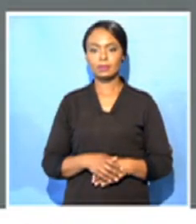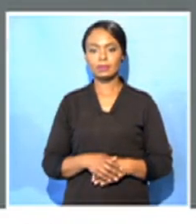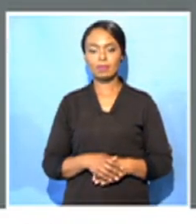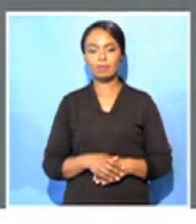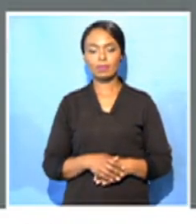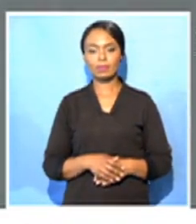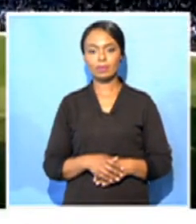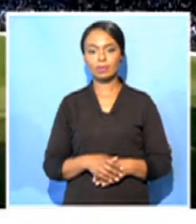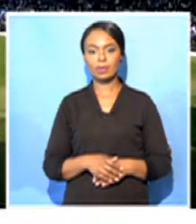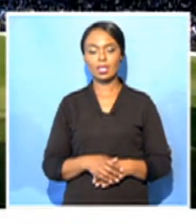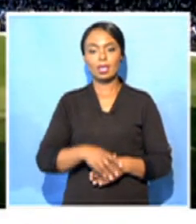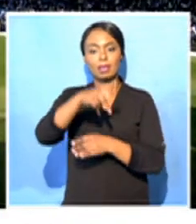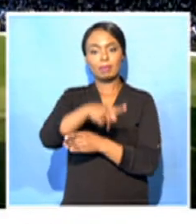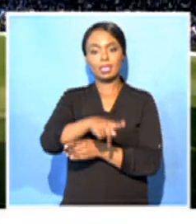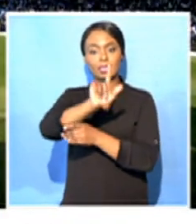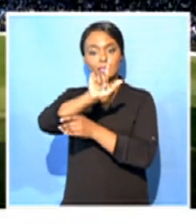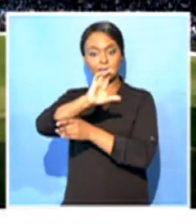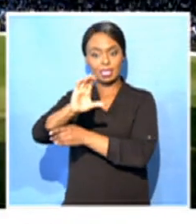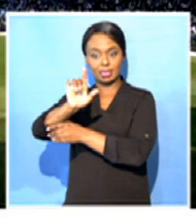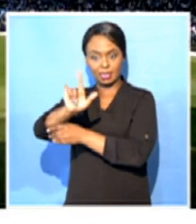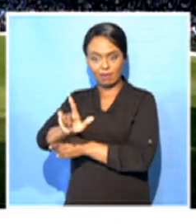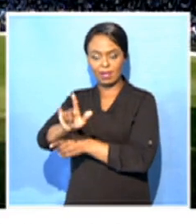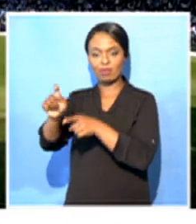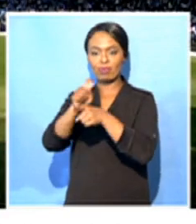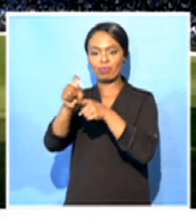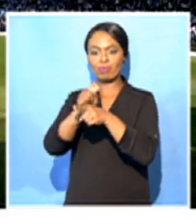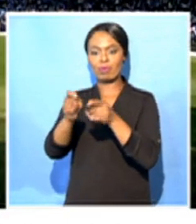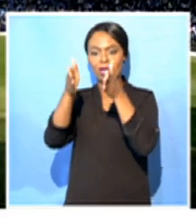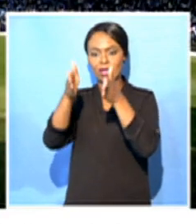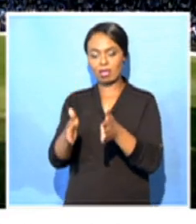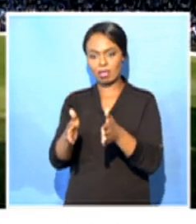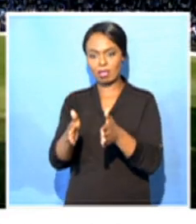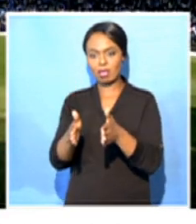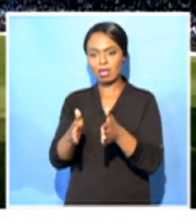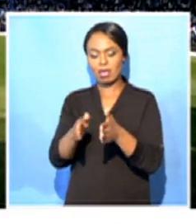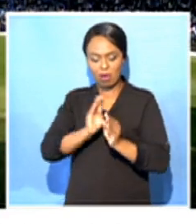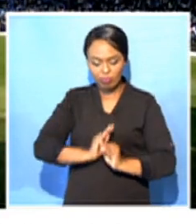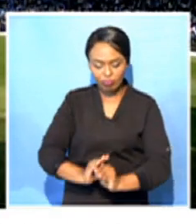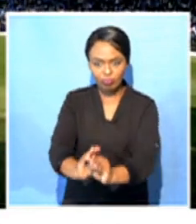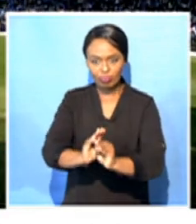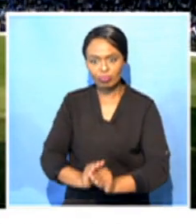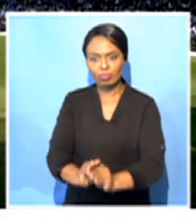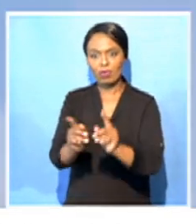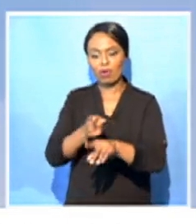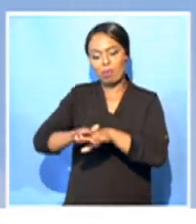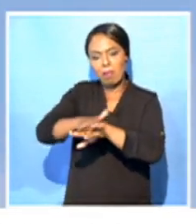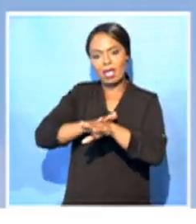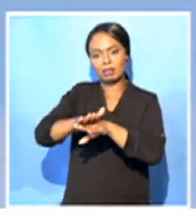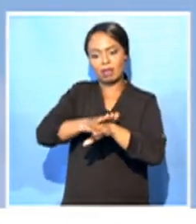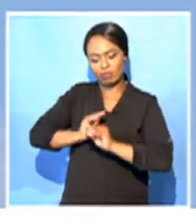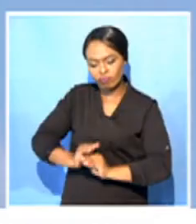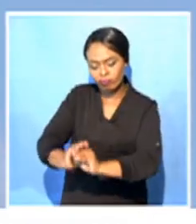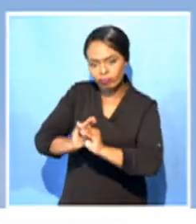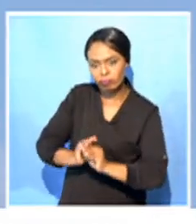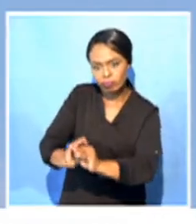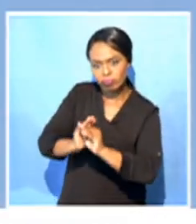The Pilatus PC-7 is an ideal trainer as it grooms the young pilot to transition